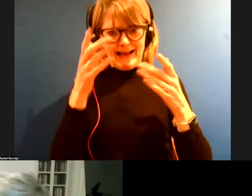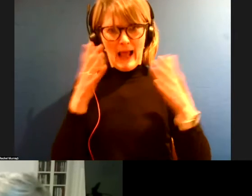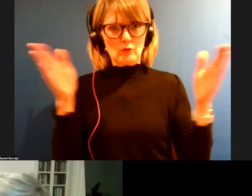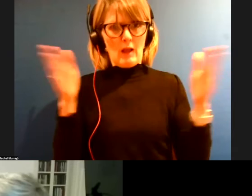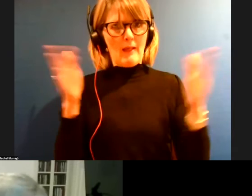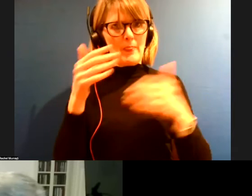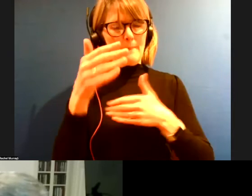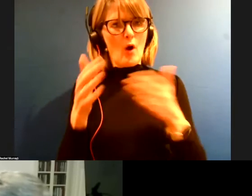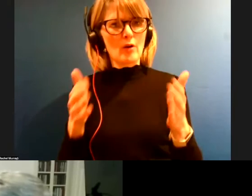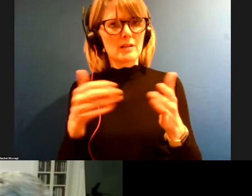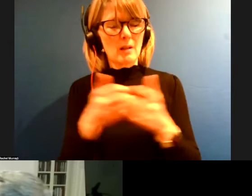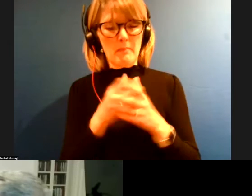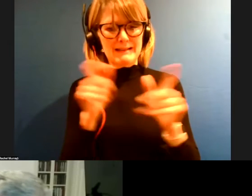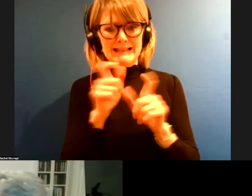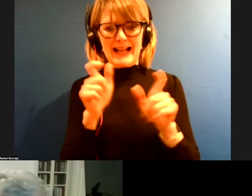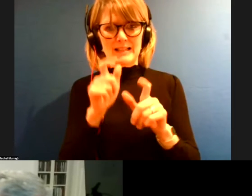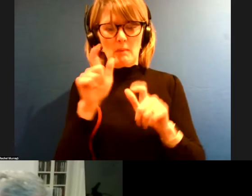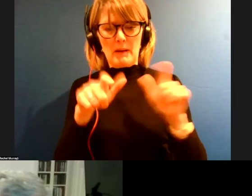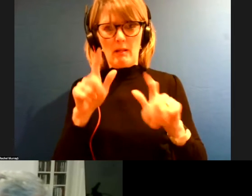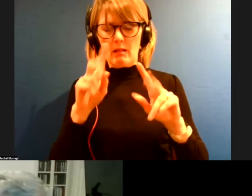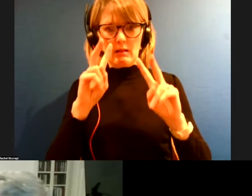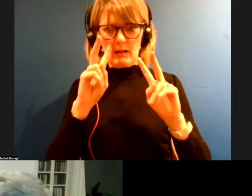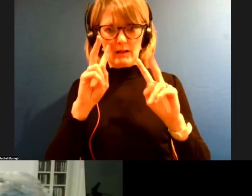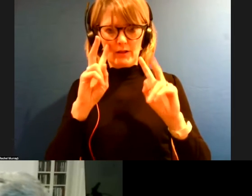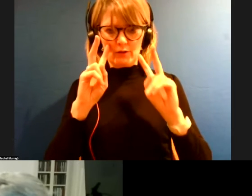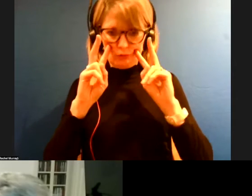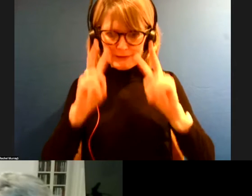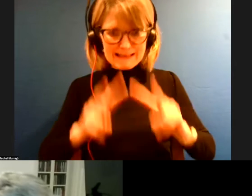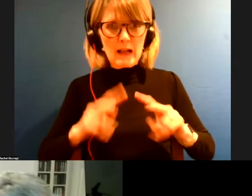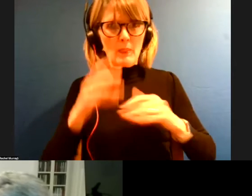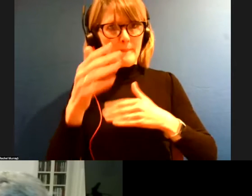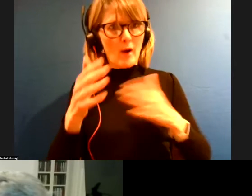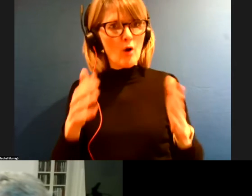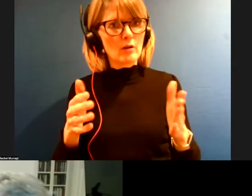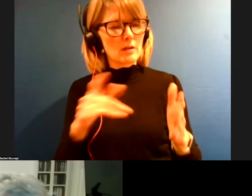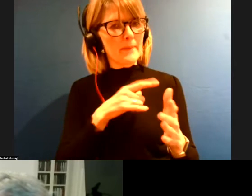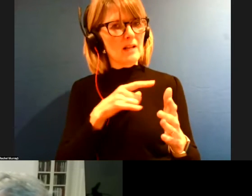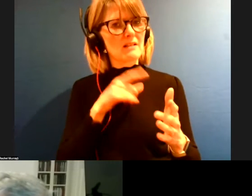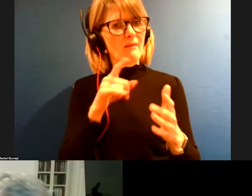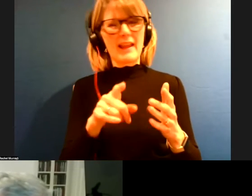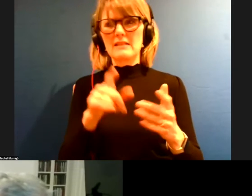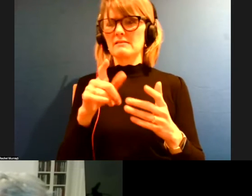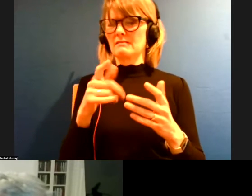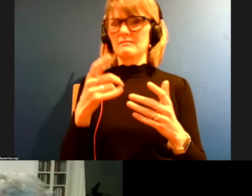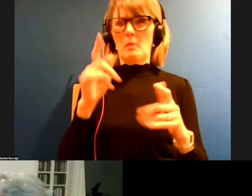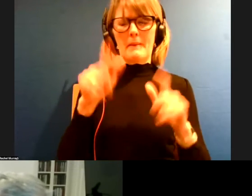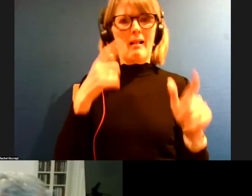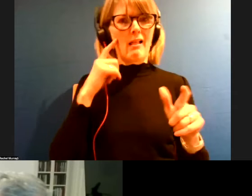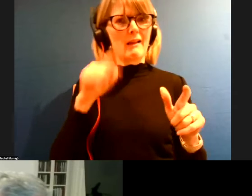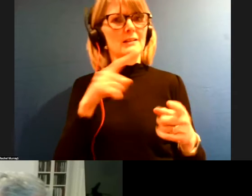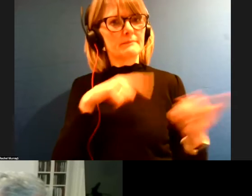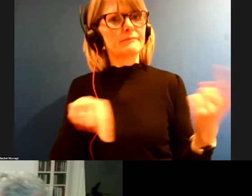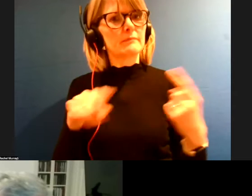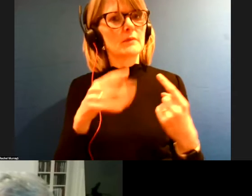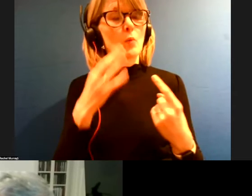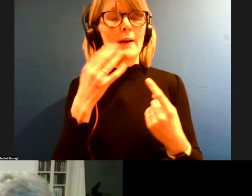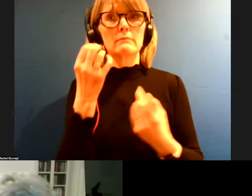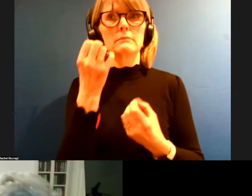problem. Because of that, we are not really listened to. When we come up with ideas,